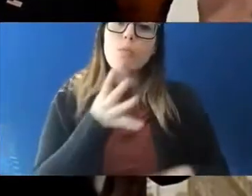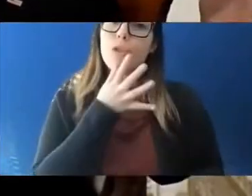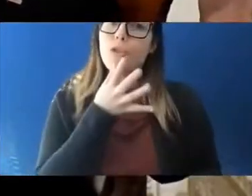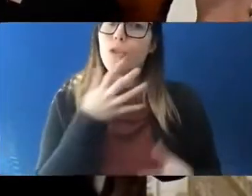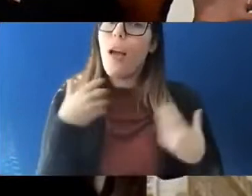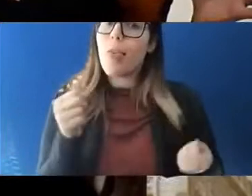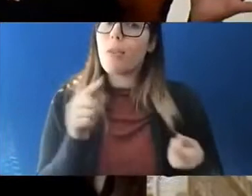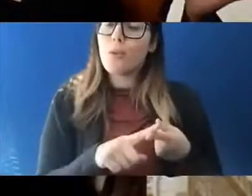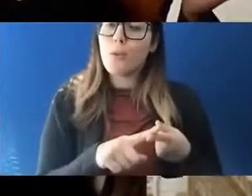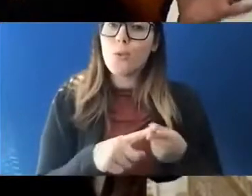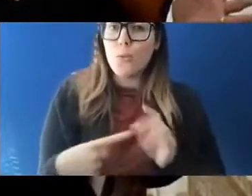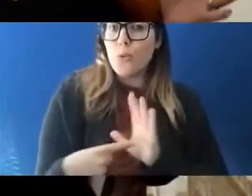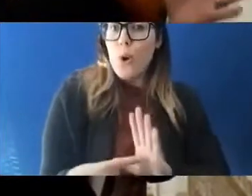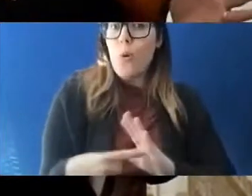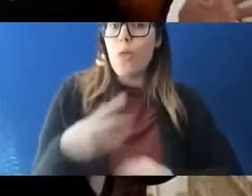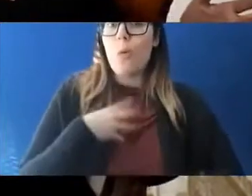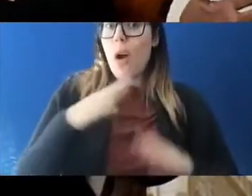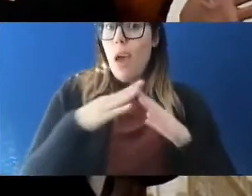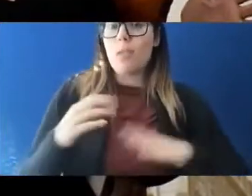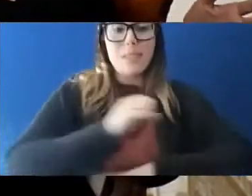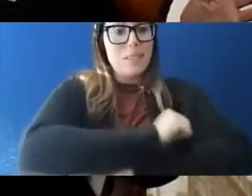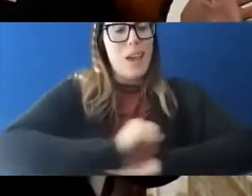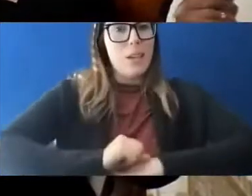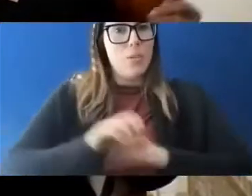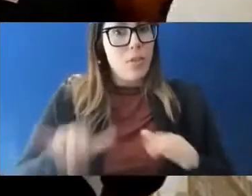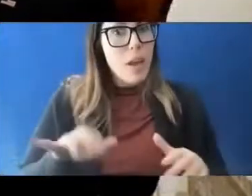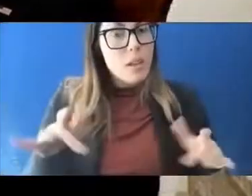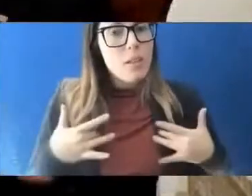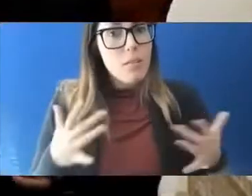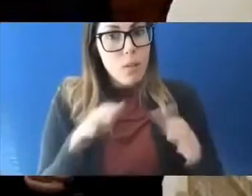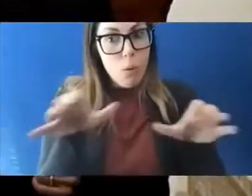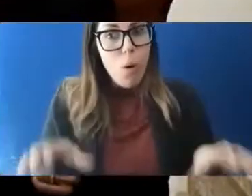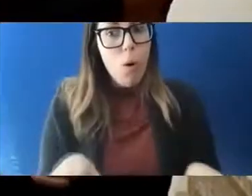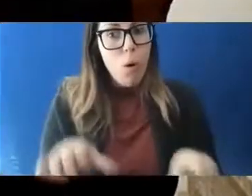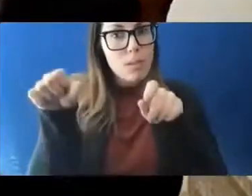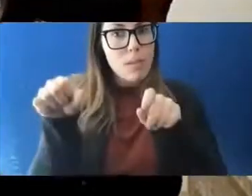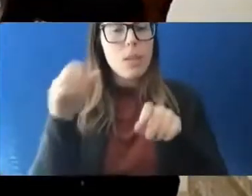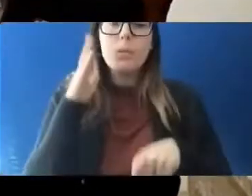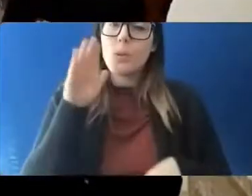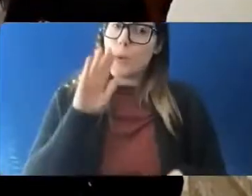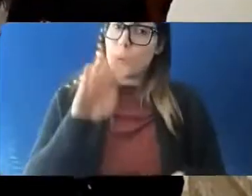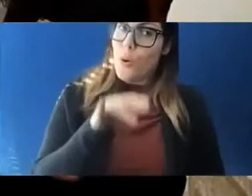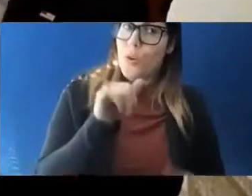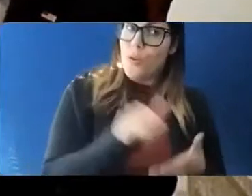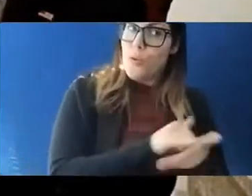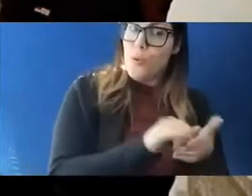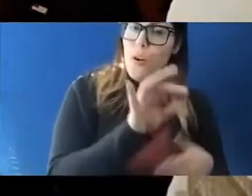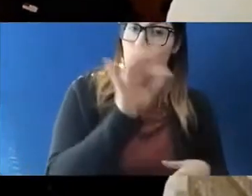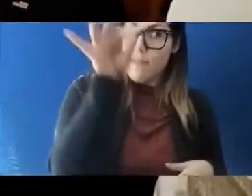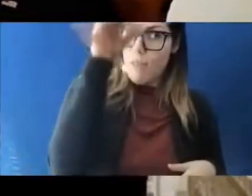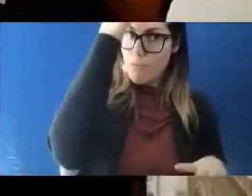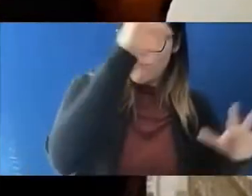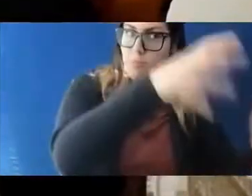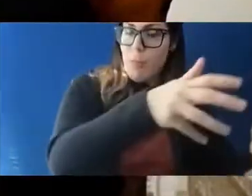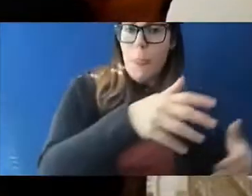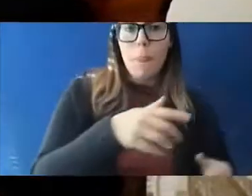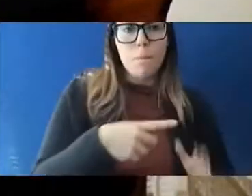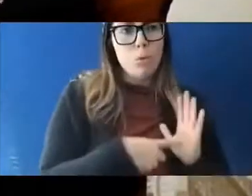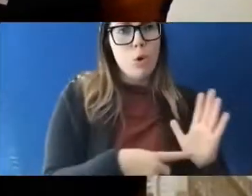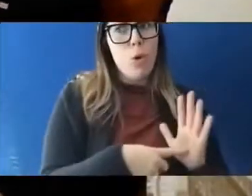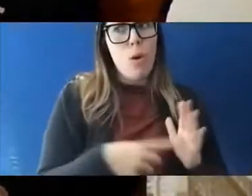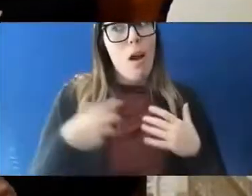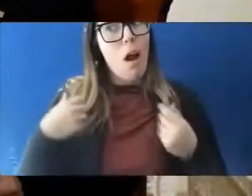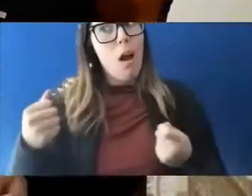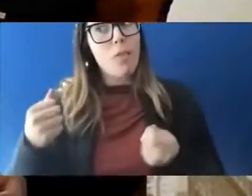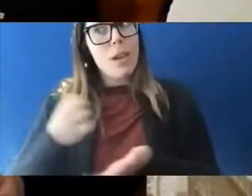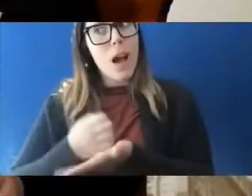House stage. And we did that event because, as the New York Fed has pointed out, healthy economies require